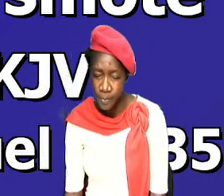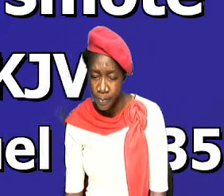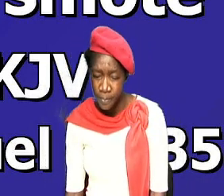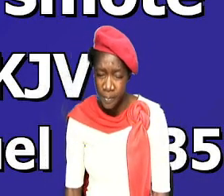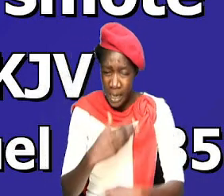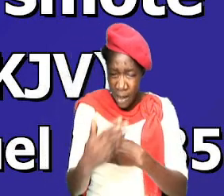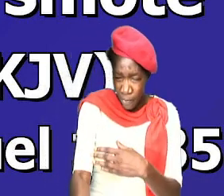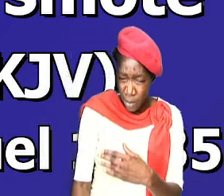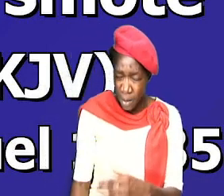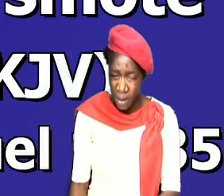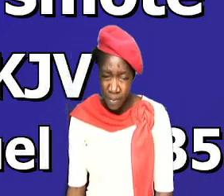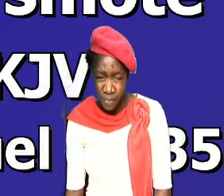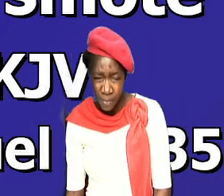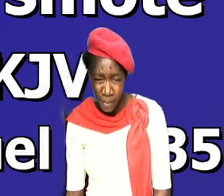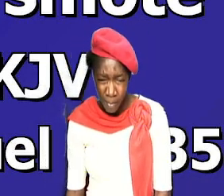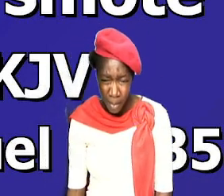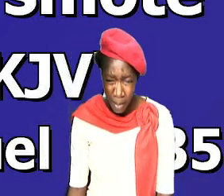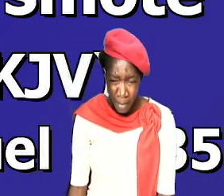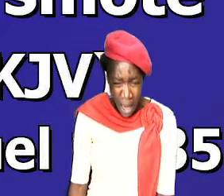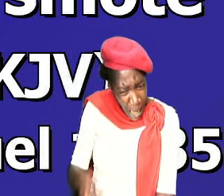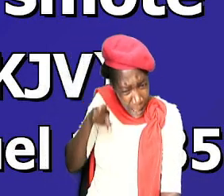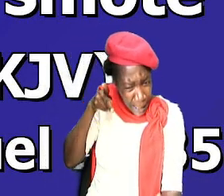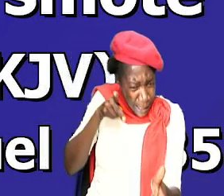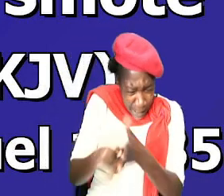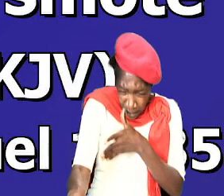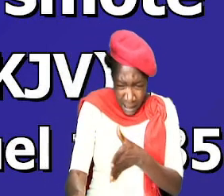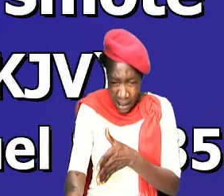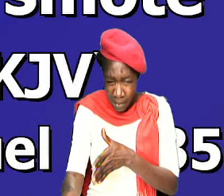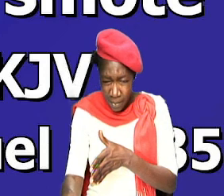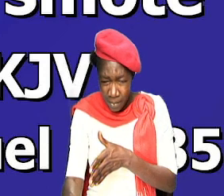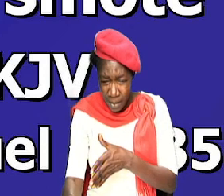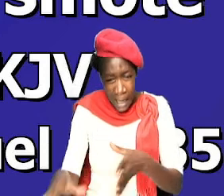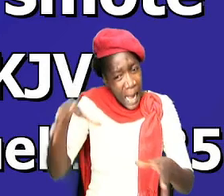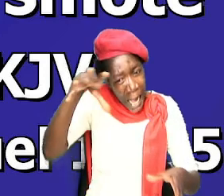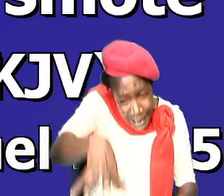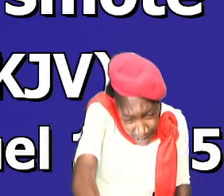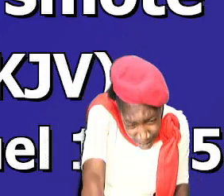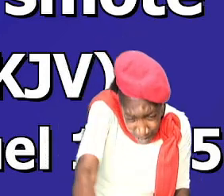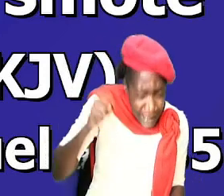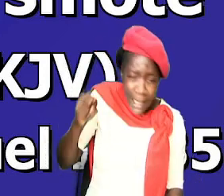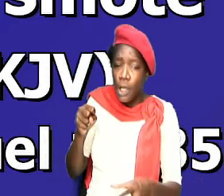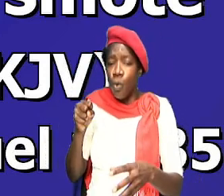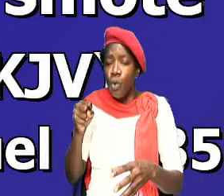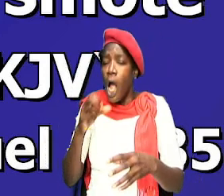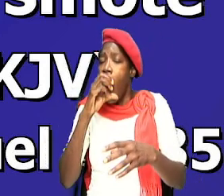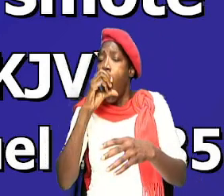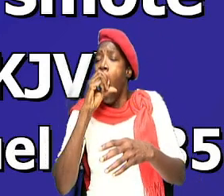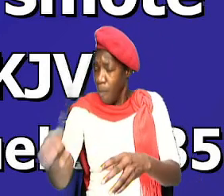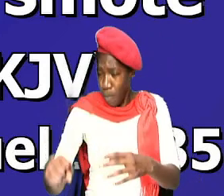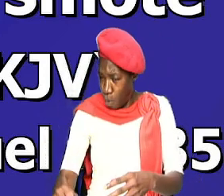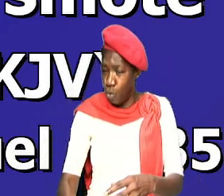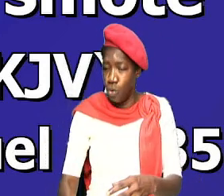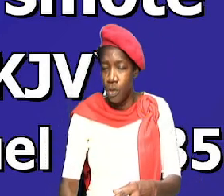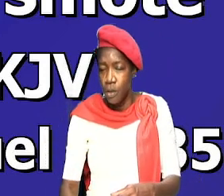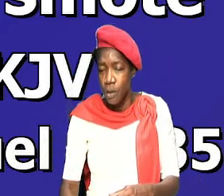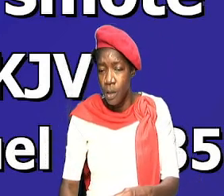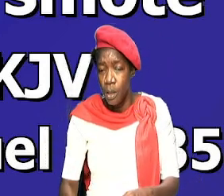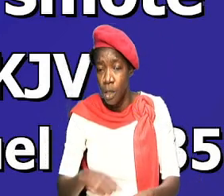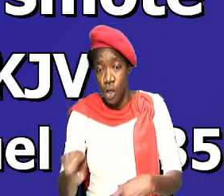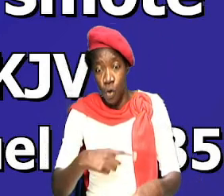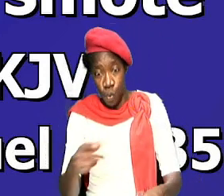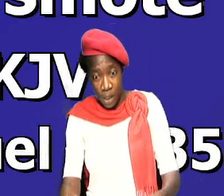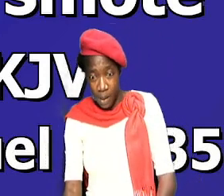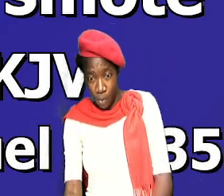after him and smote him and delivered it out of his mouth. And when he